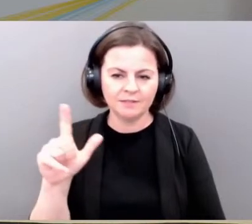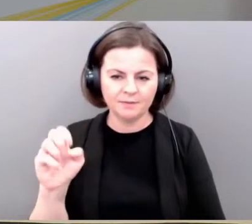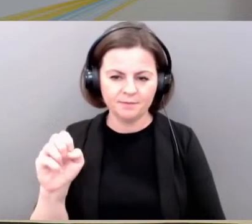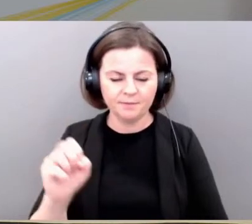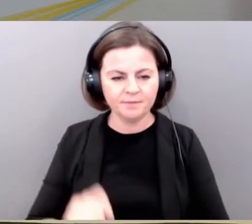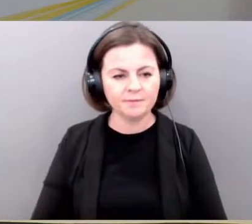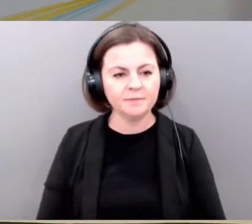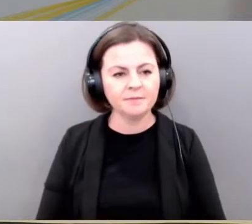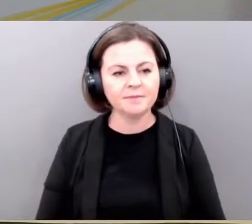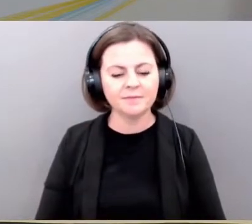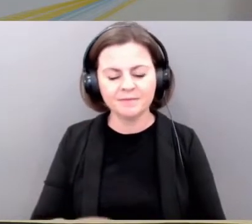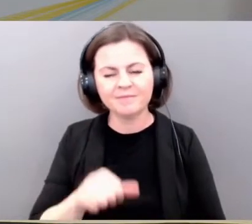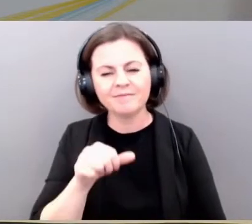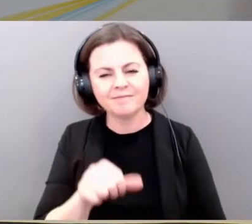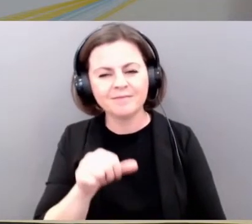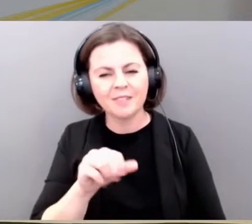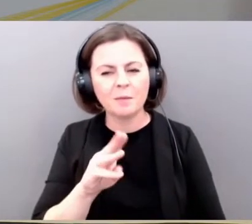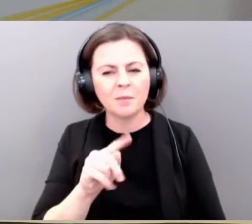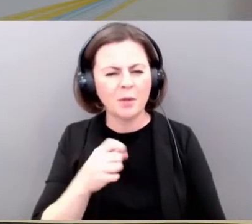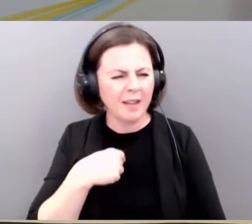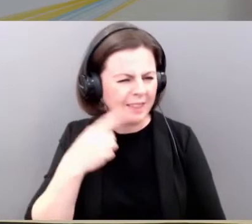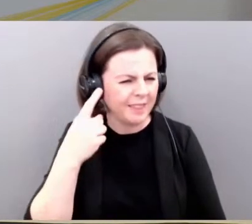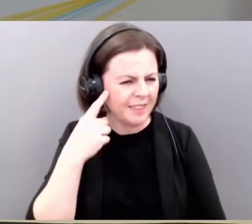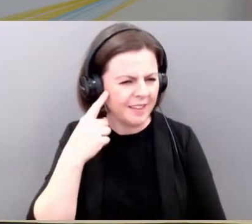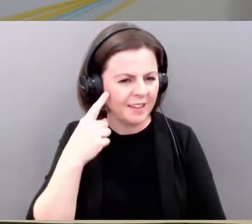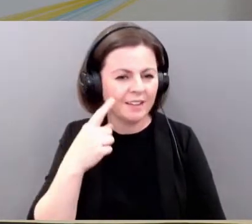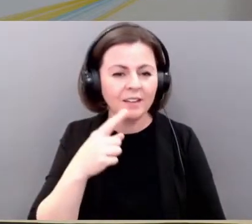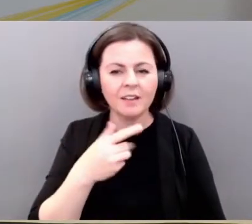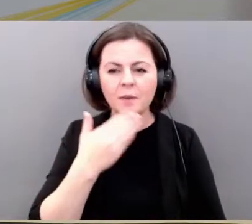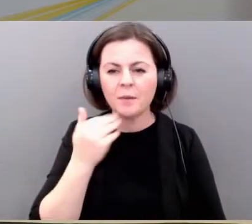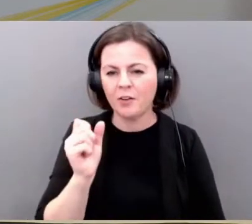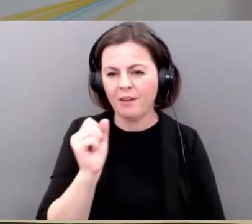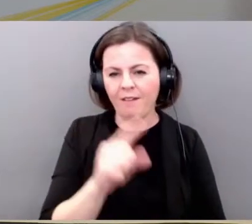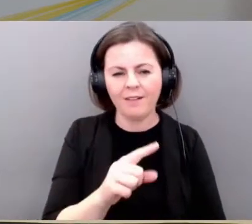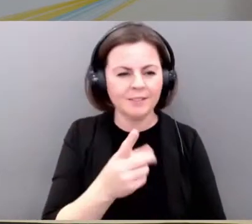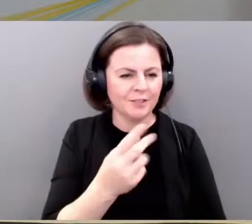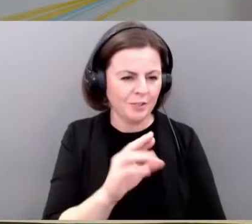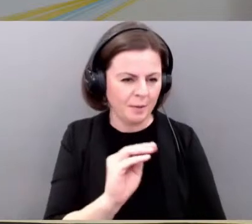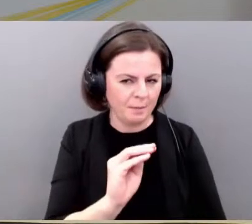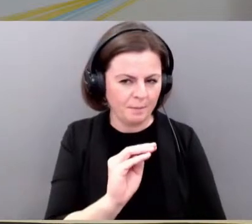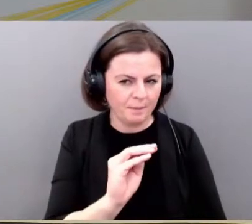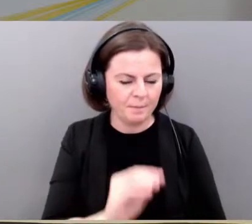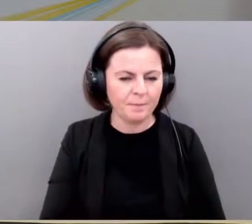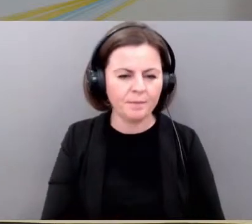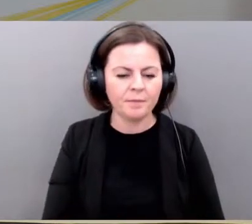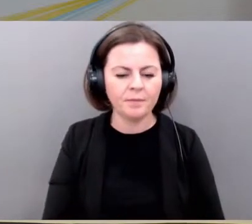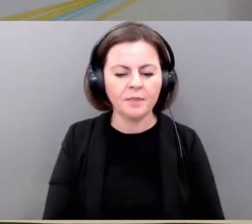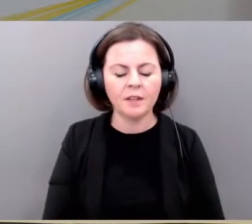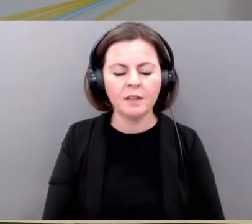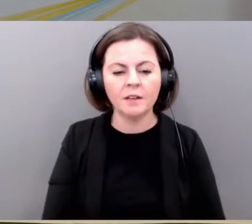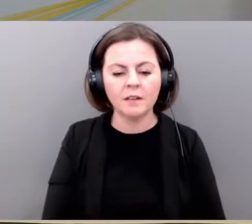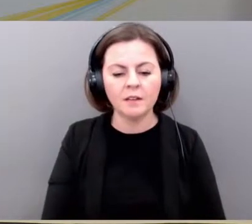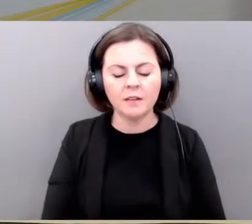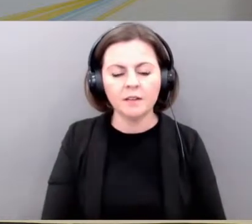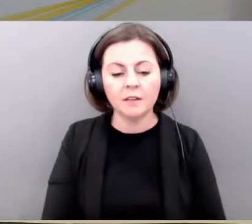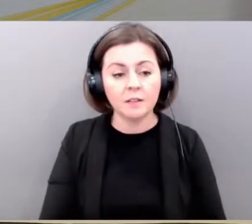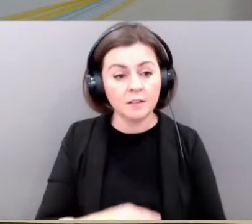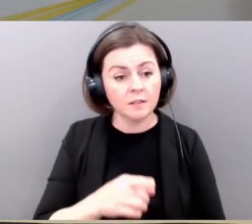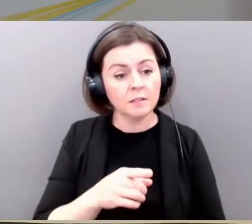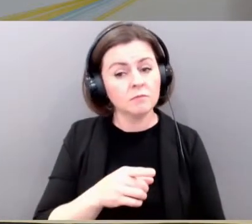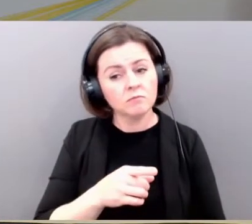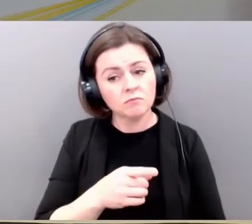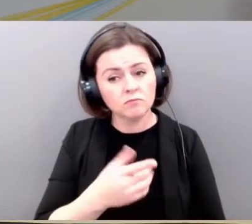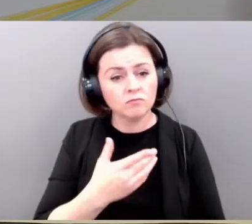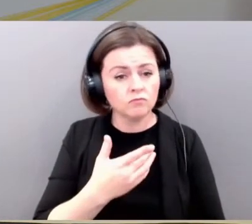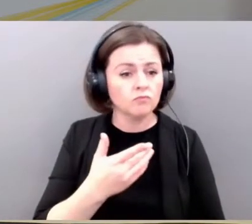Sorry, I was muted. Hi, I think this question is probably best directed to Dr. Morrison, but I was curious if there are ever going to be sort of